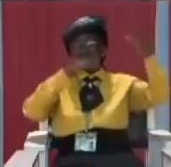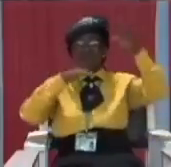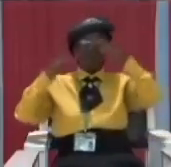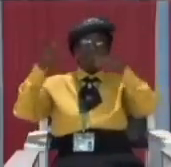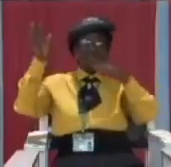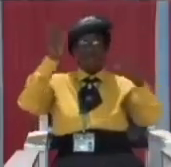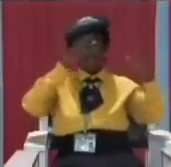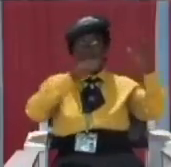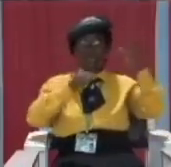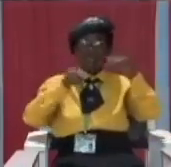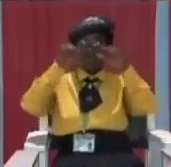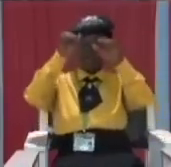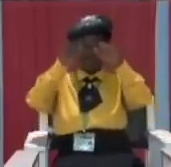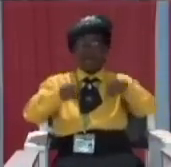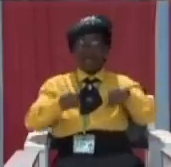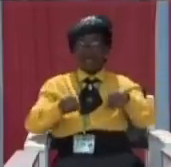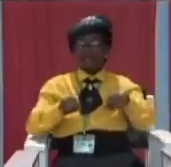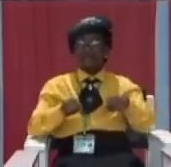could mean